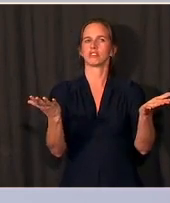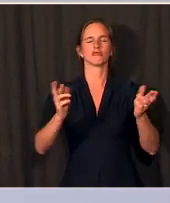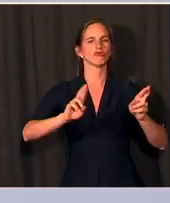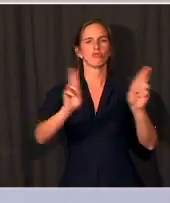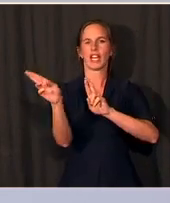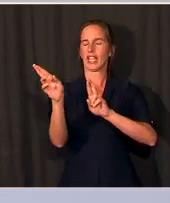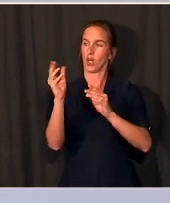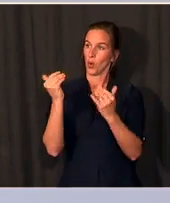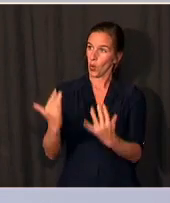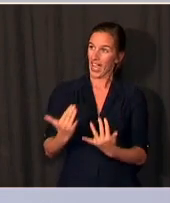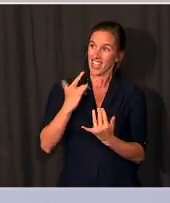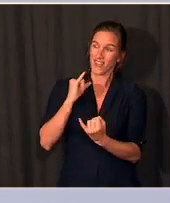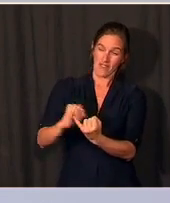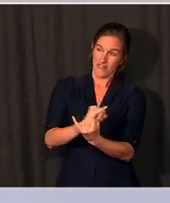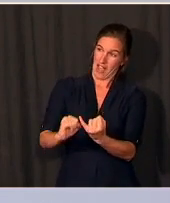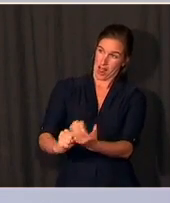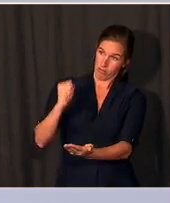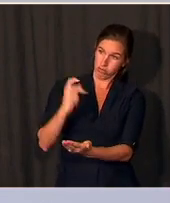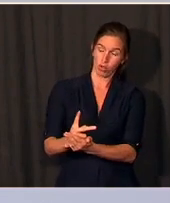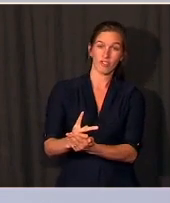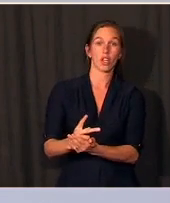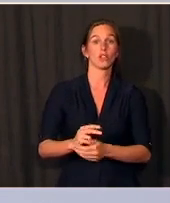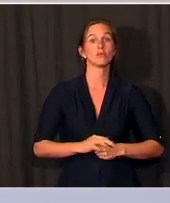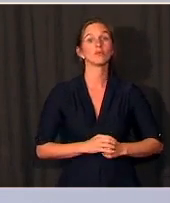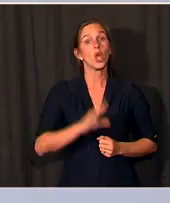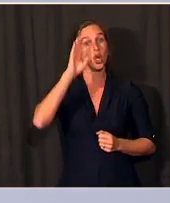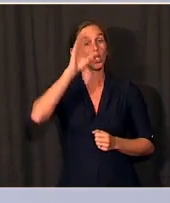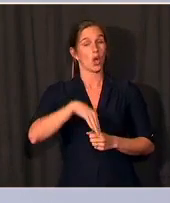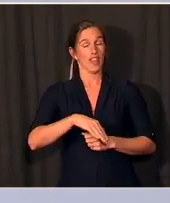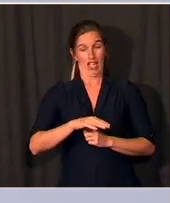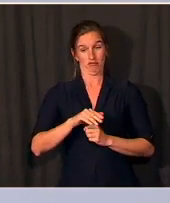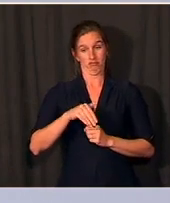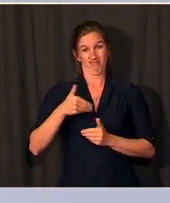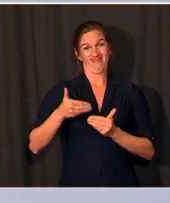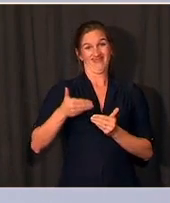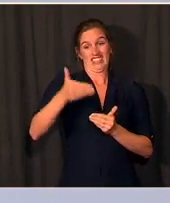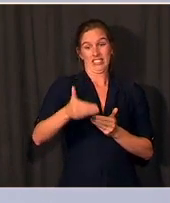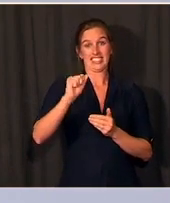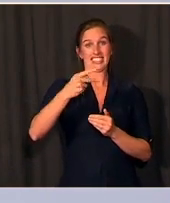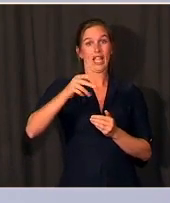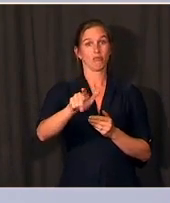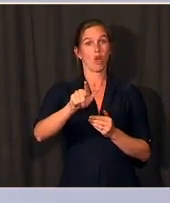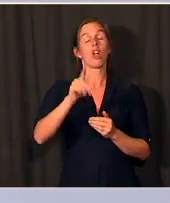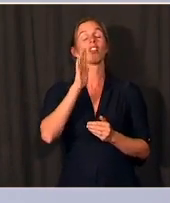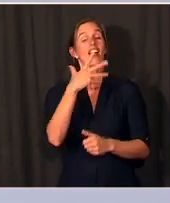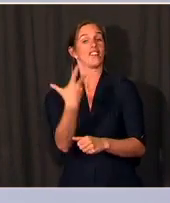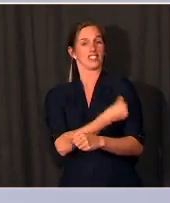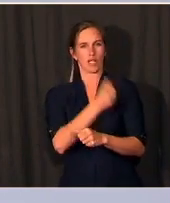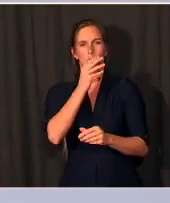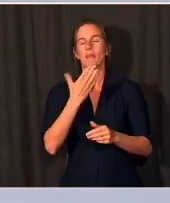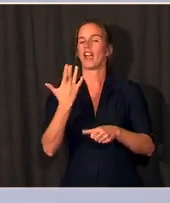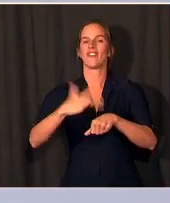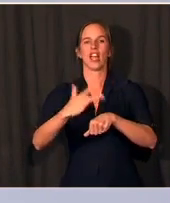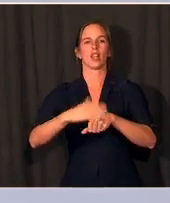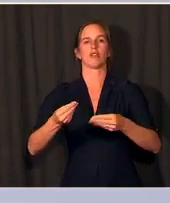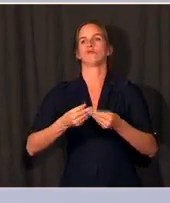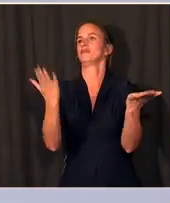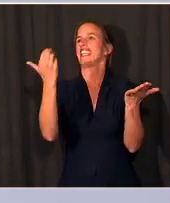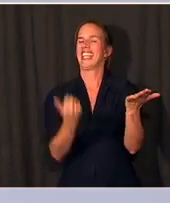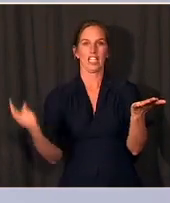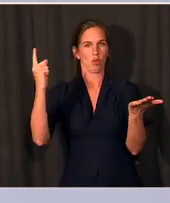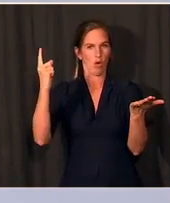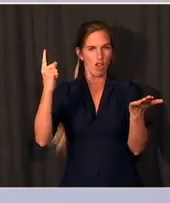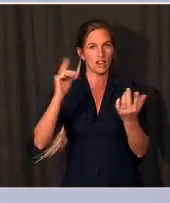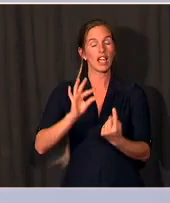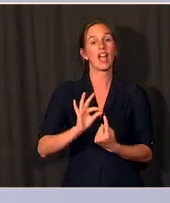final approval. As soon as April, the vaccine will be available to the entire general population, with the exception of places